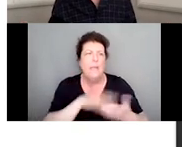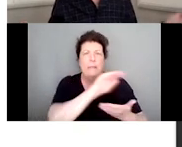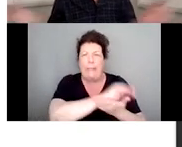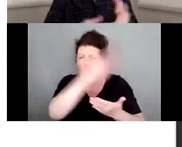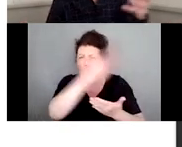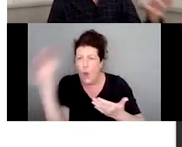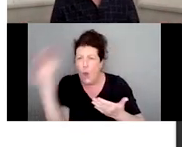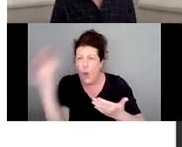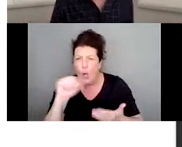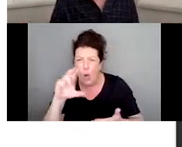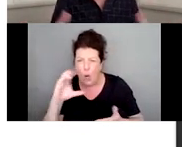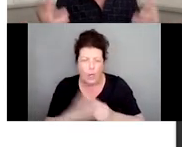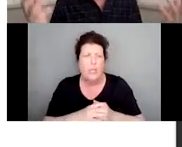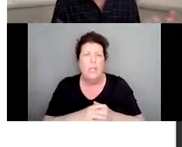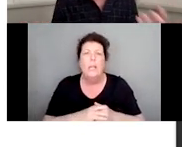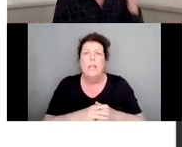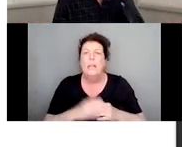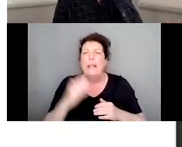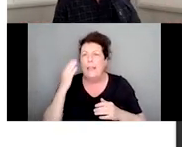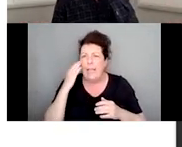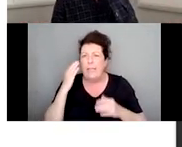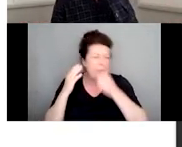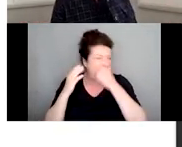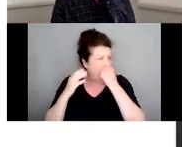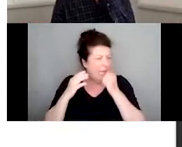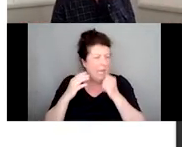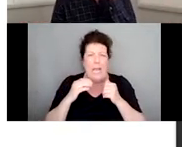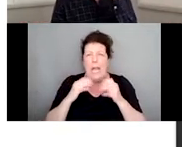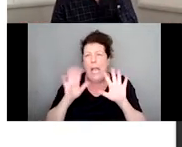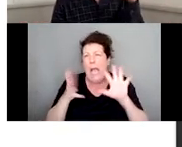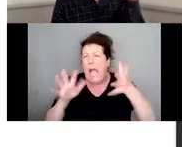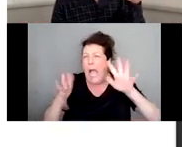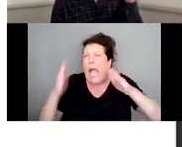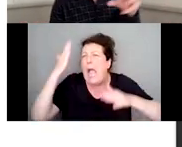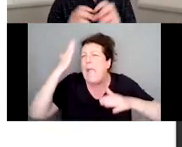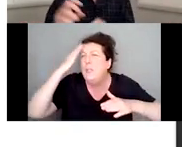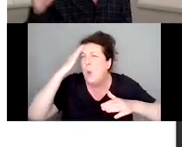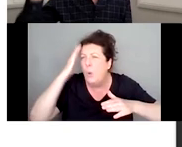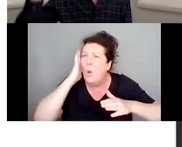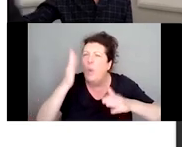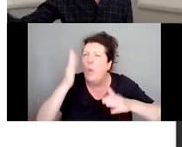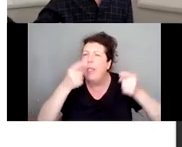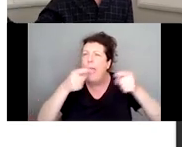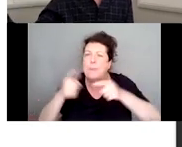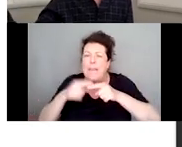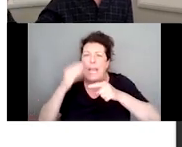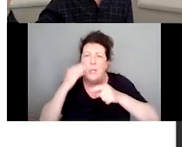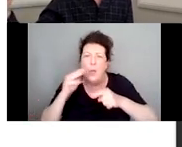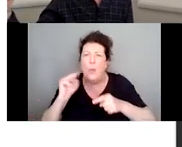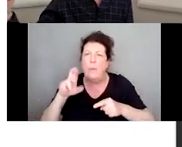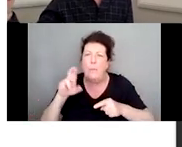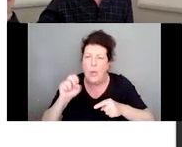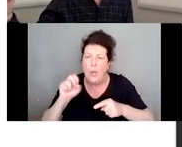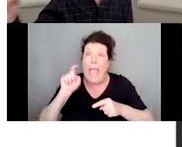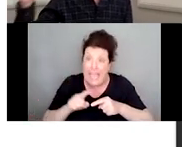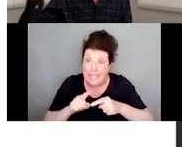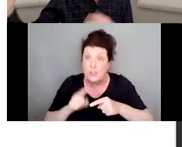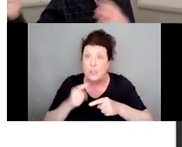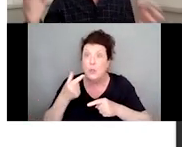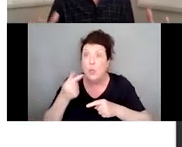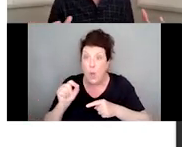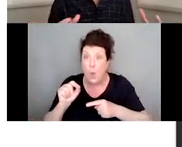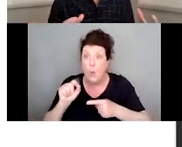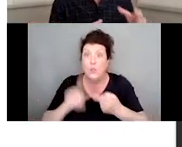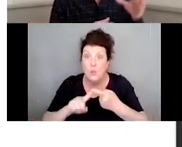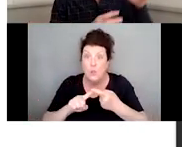happen? Oh, let's get the family at like a little diner thing. You know, I, you know, I know I have to get mayor up to the attic and mayor's a